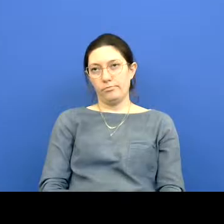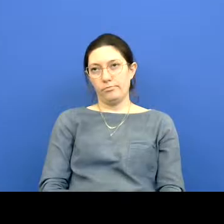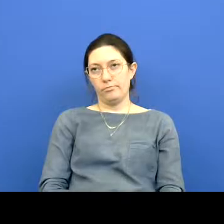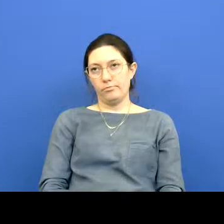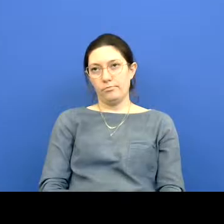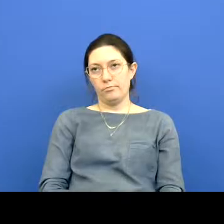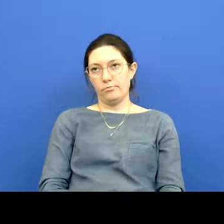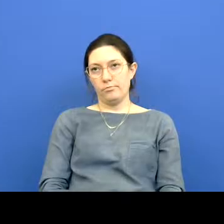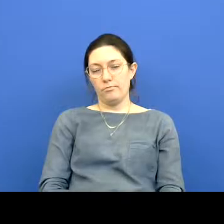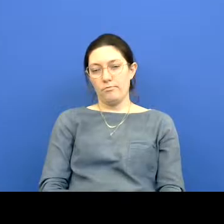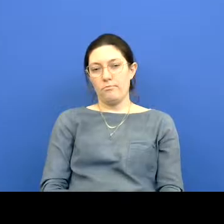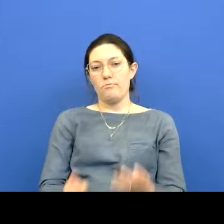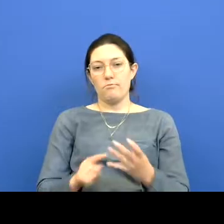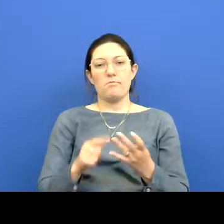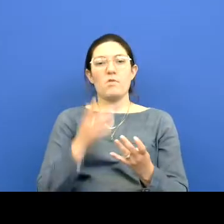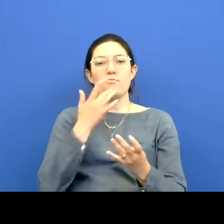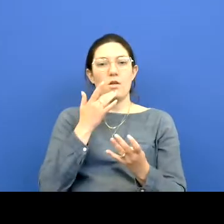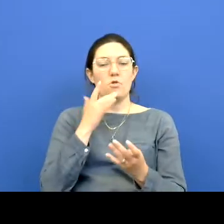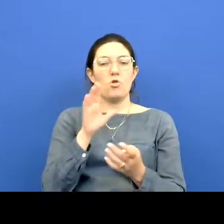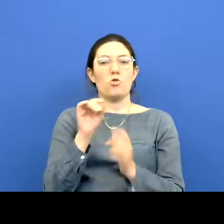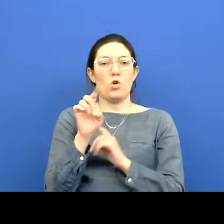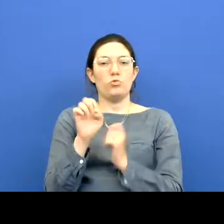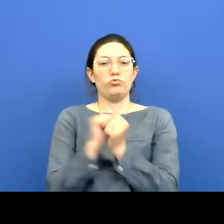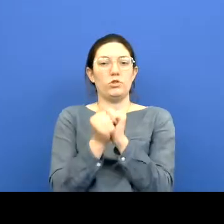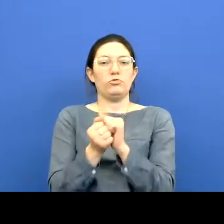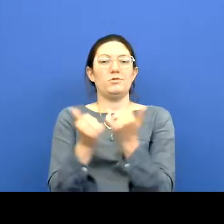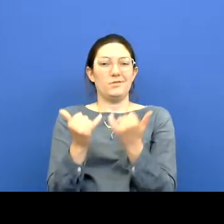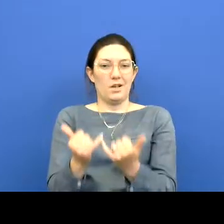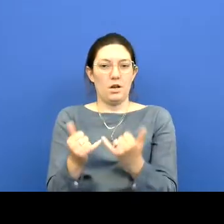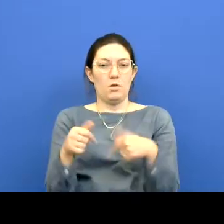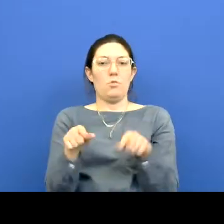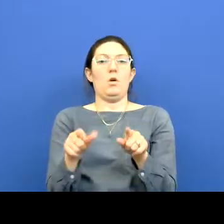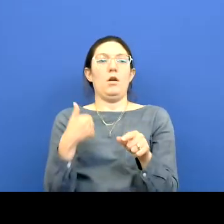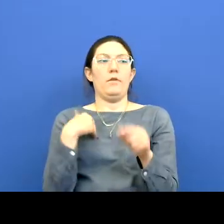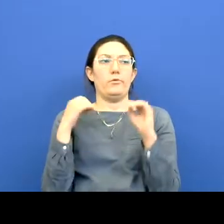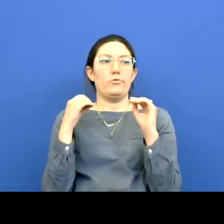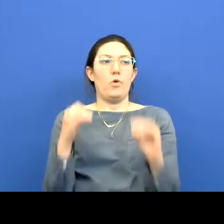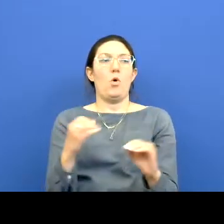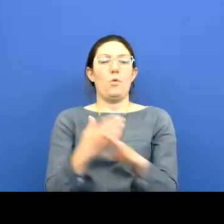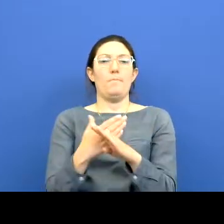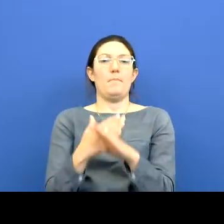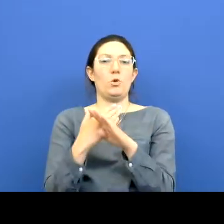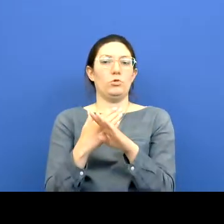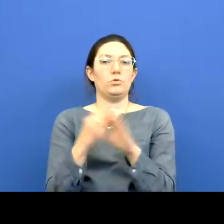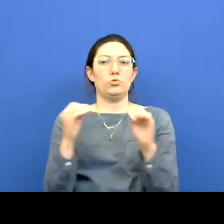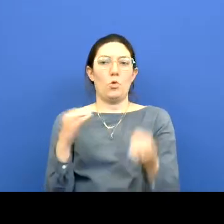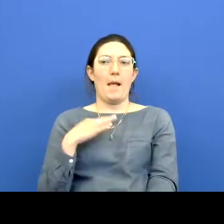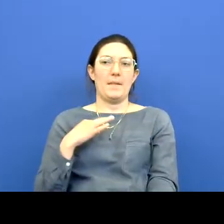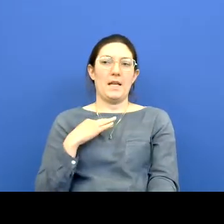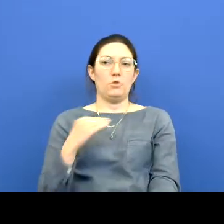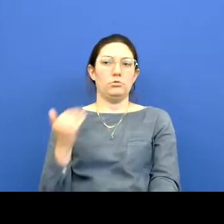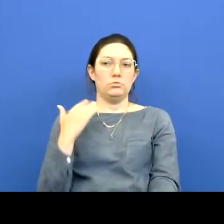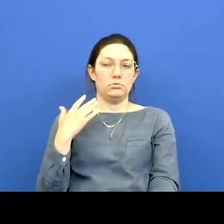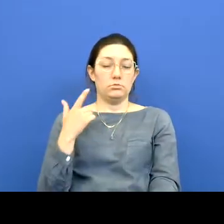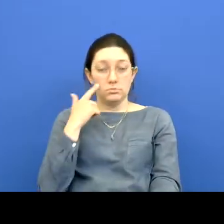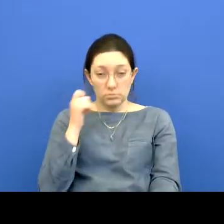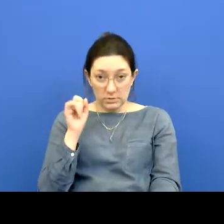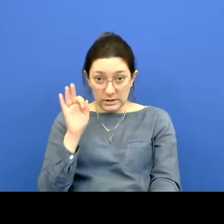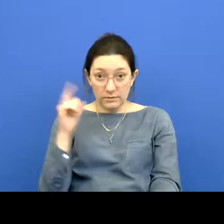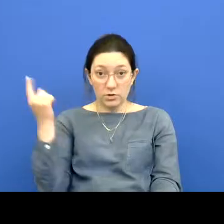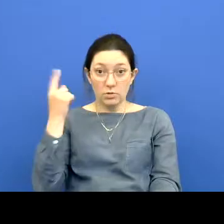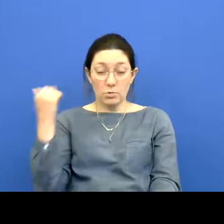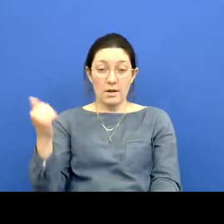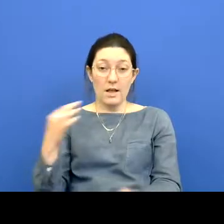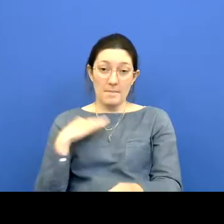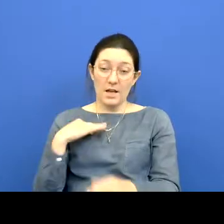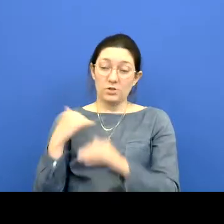So I'd rather get the code changed now while we have no applications in, because if someone puts in an application,